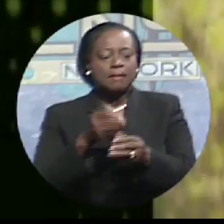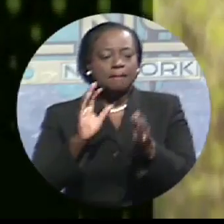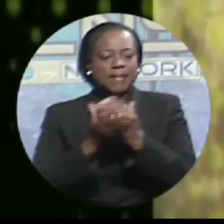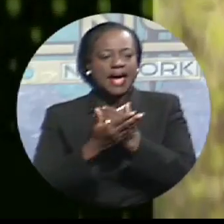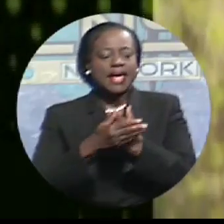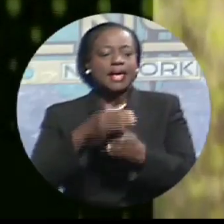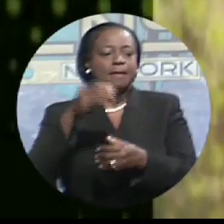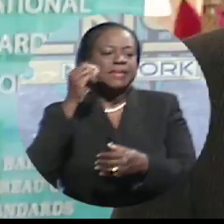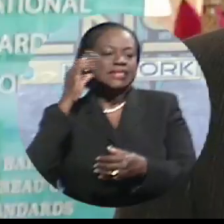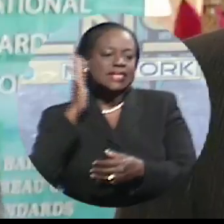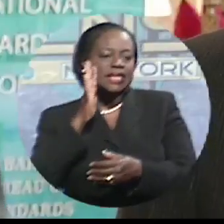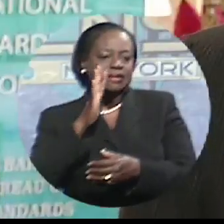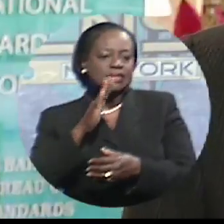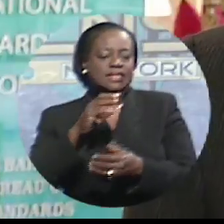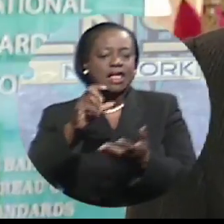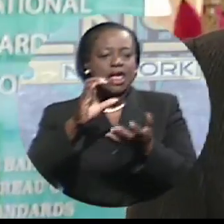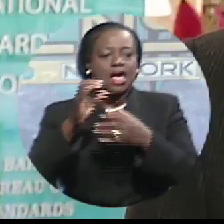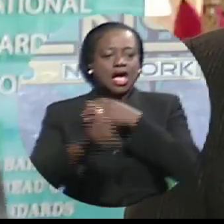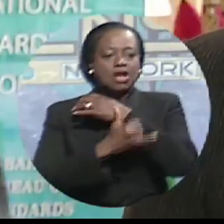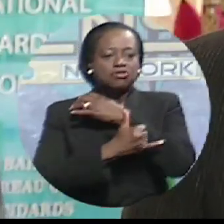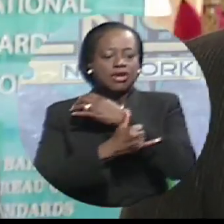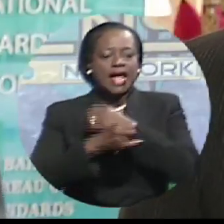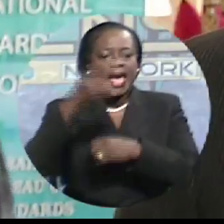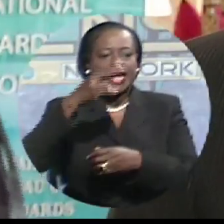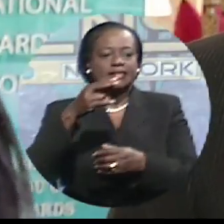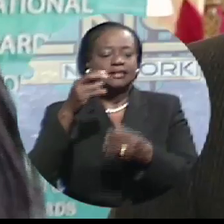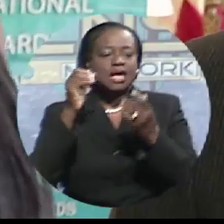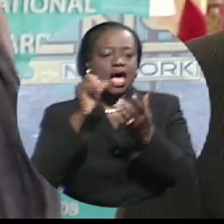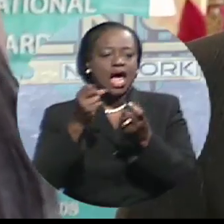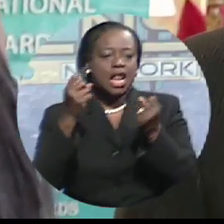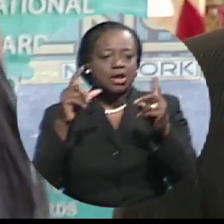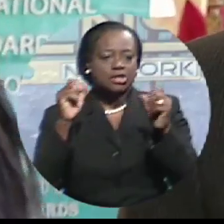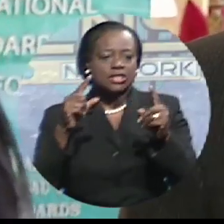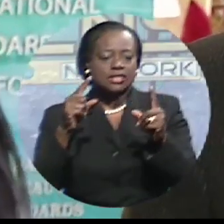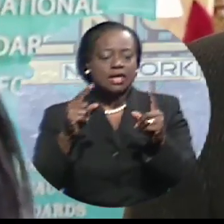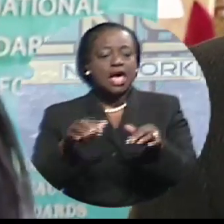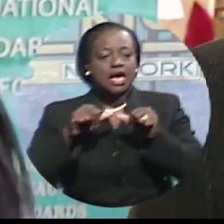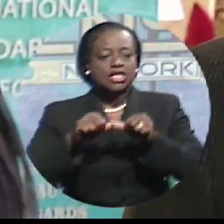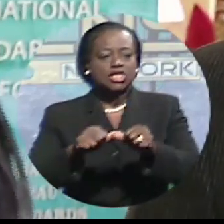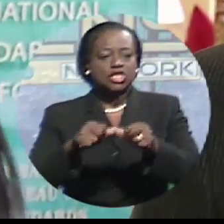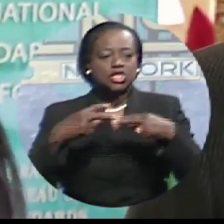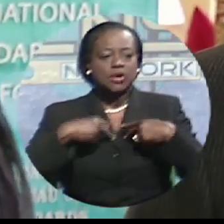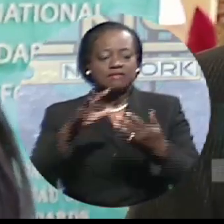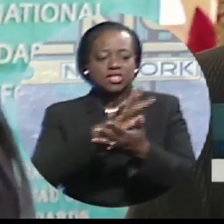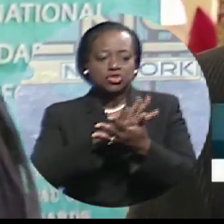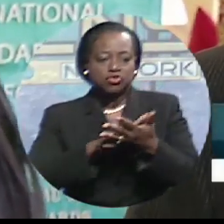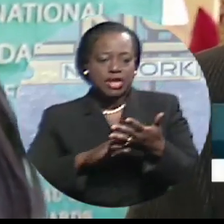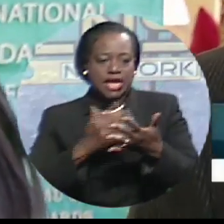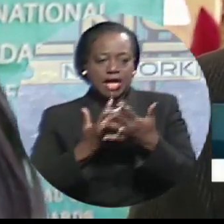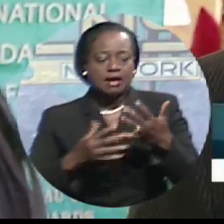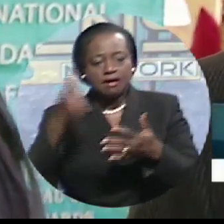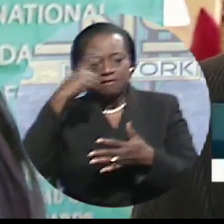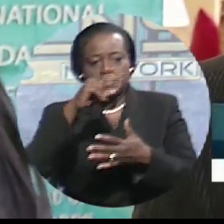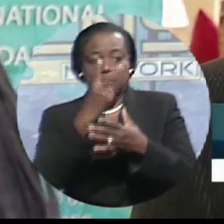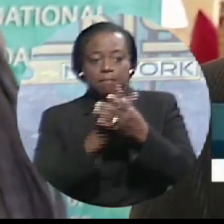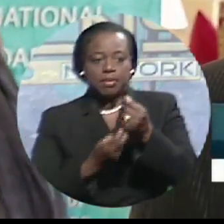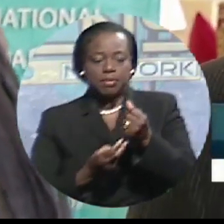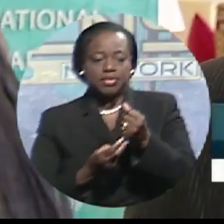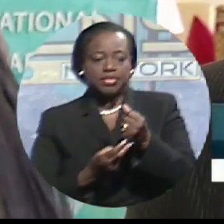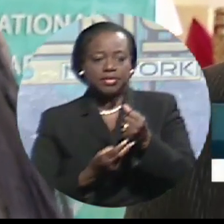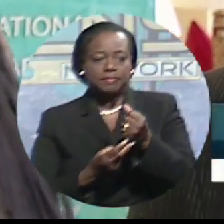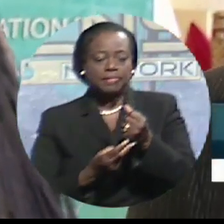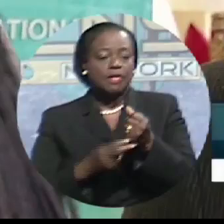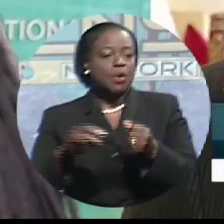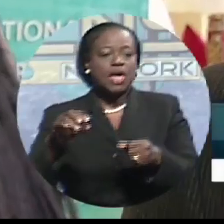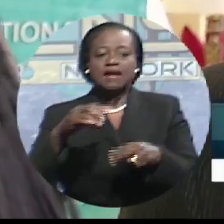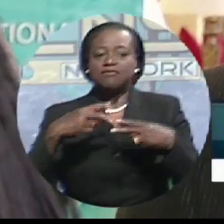on heightened alert. The good thing is for the Bahamas, we have continued to have screening for both dengue and chikungunya, but we have not found any cases